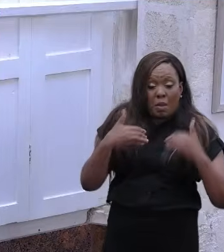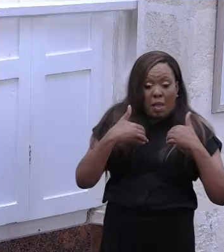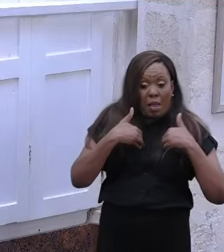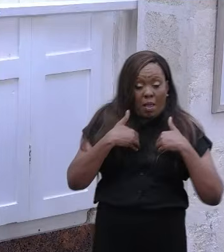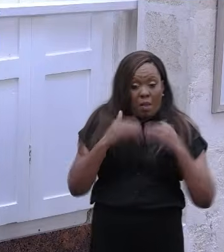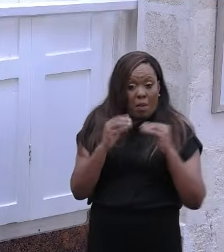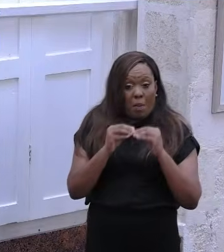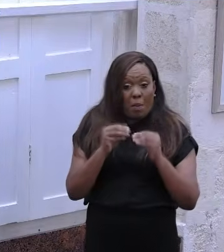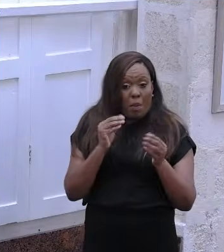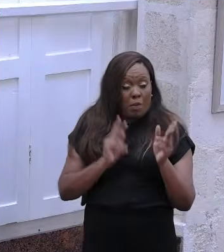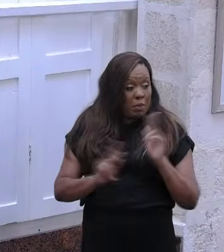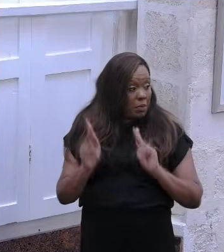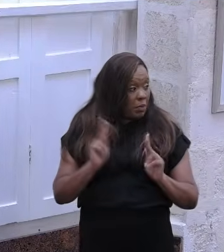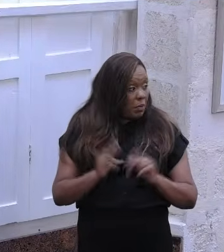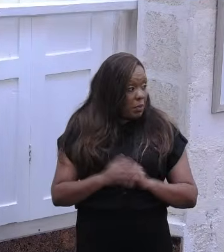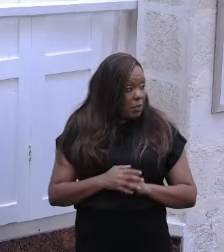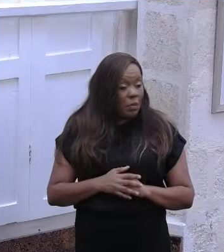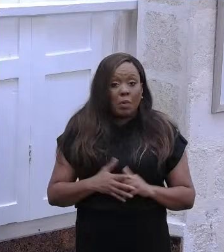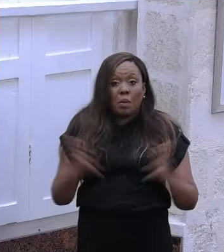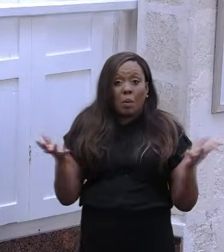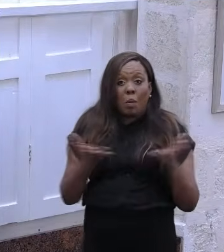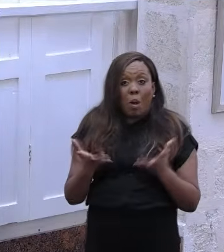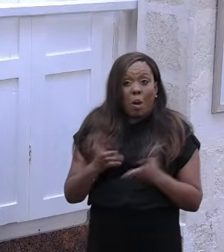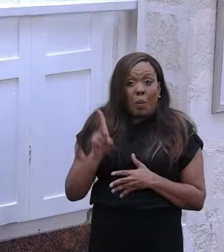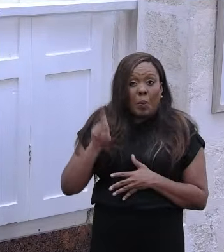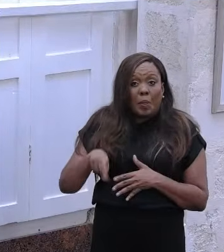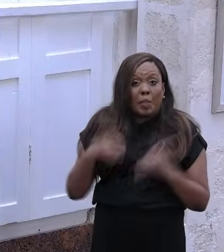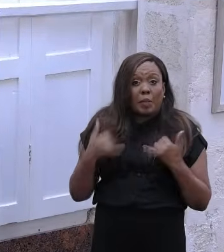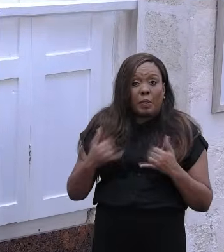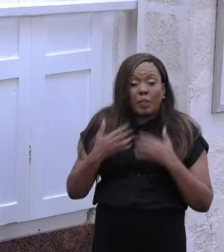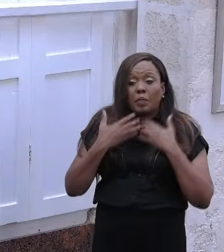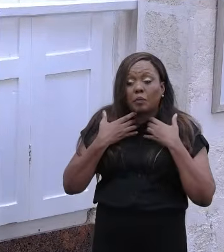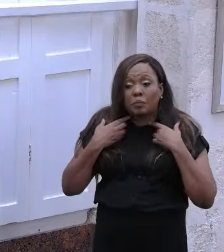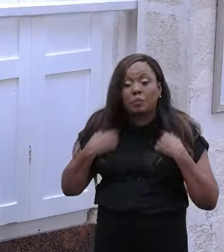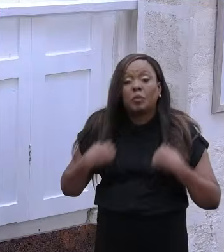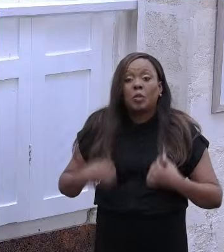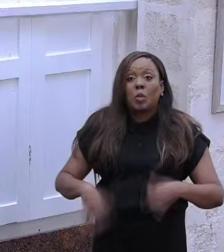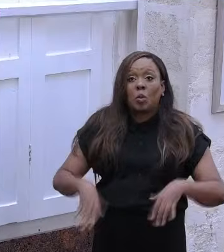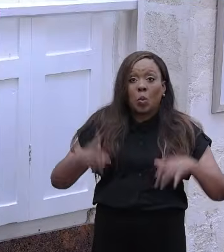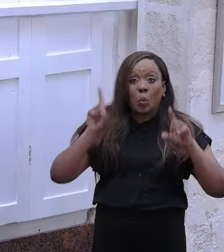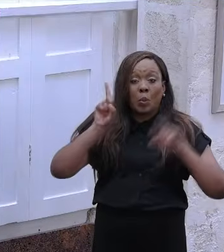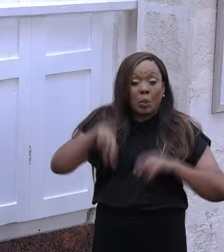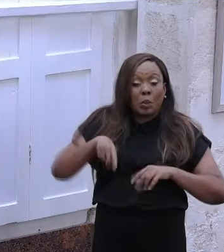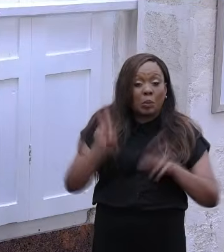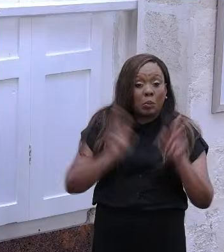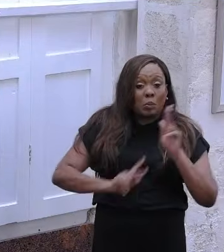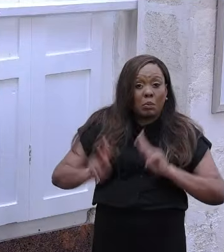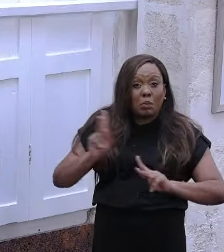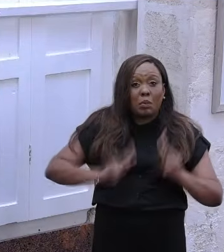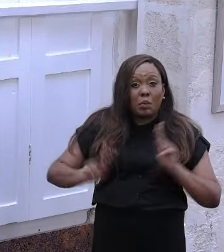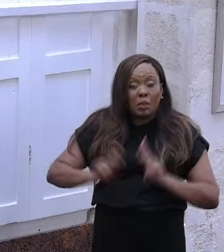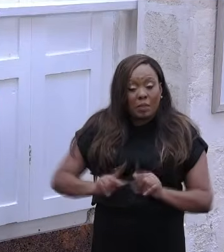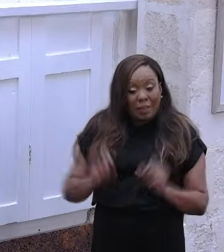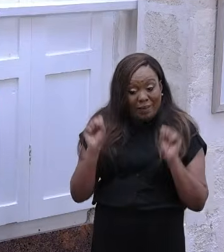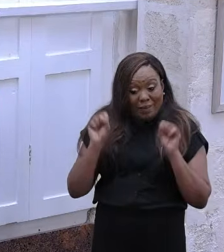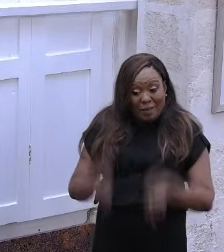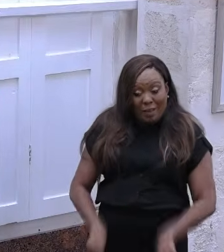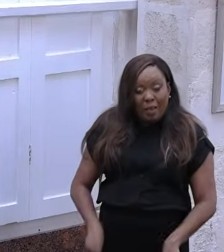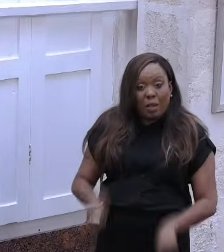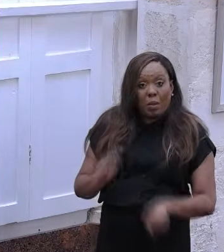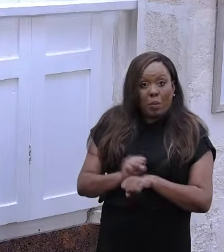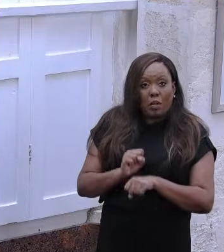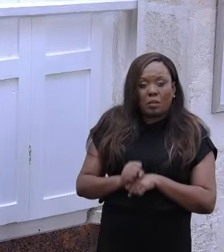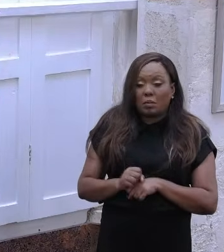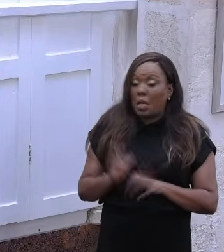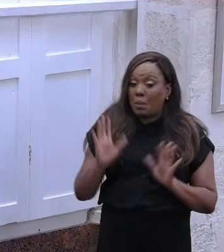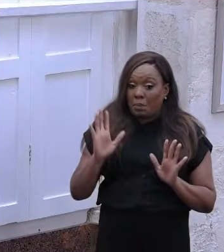now, what we need are people in the working age section. It is open to older people